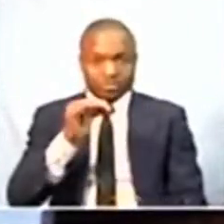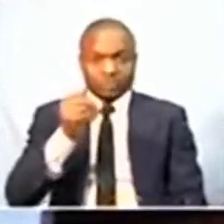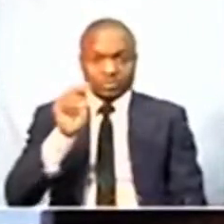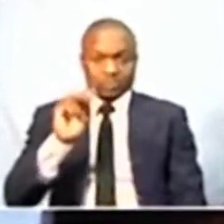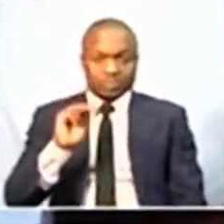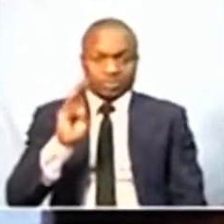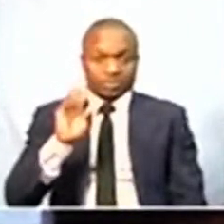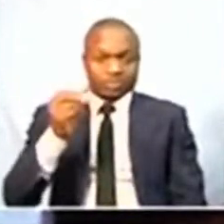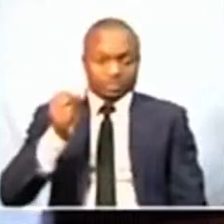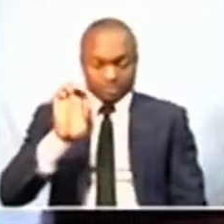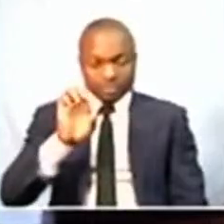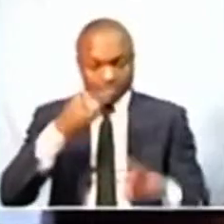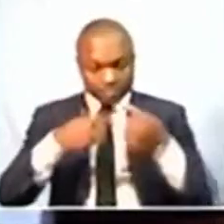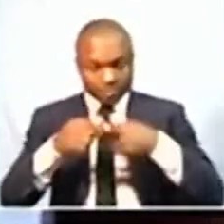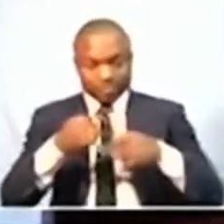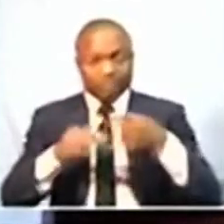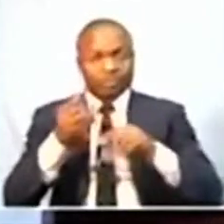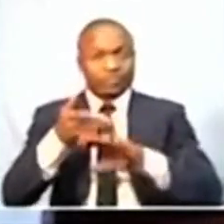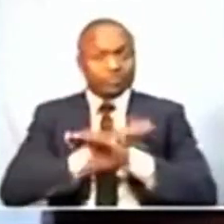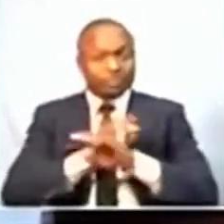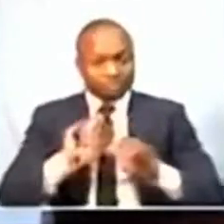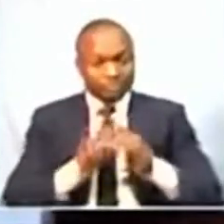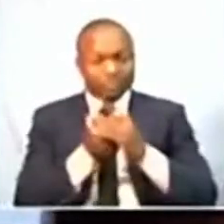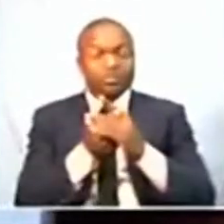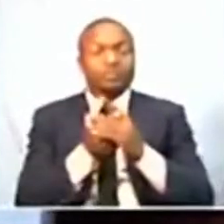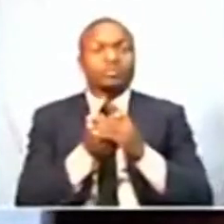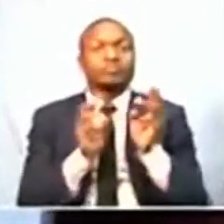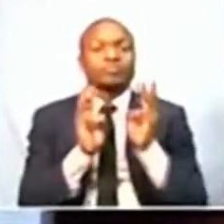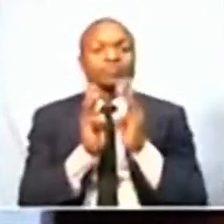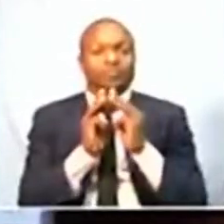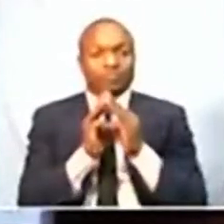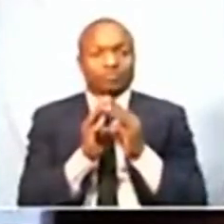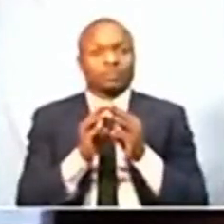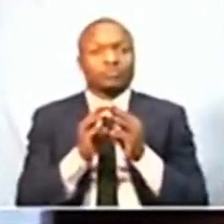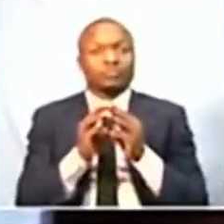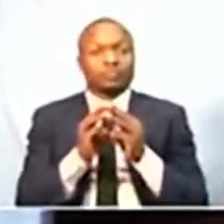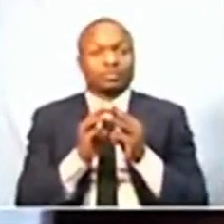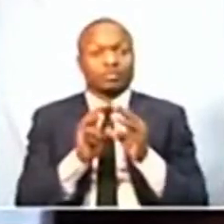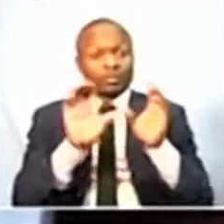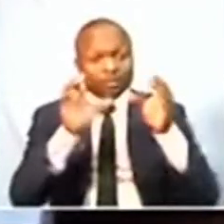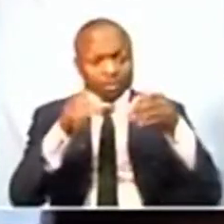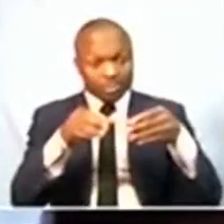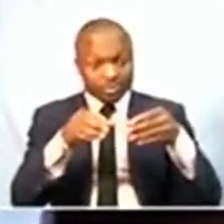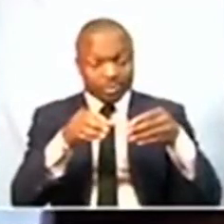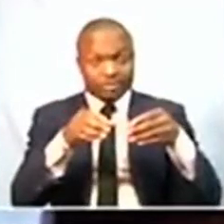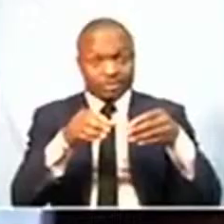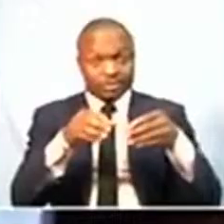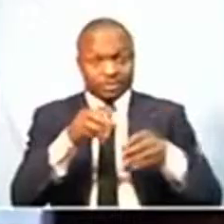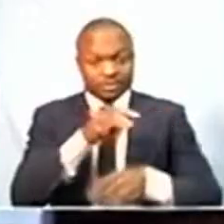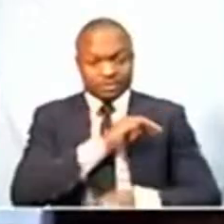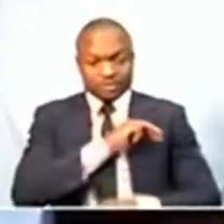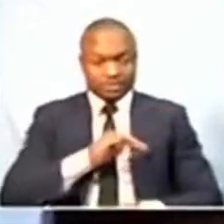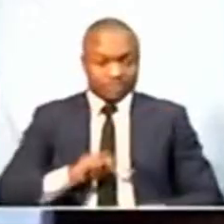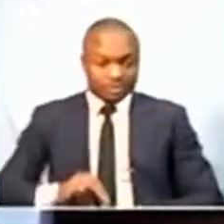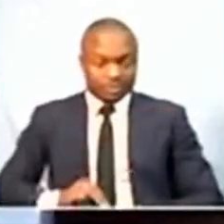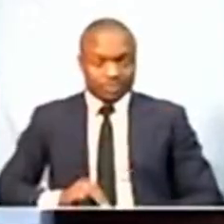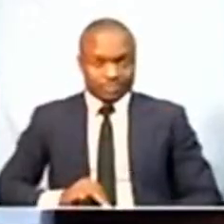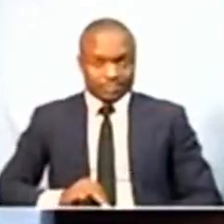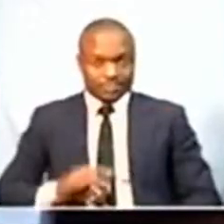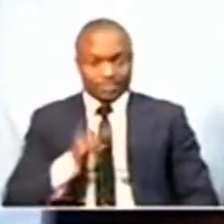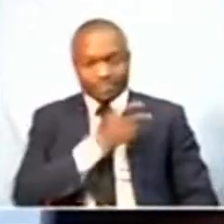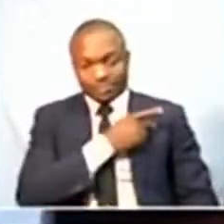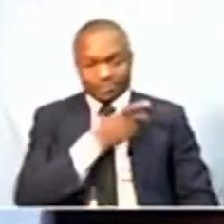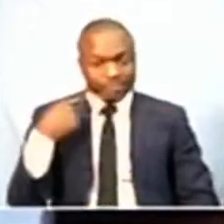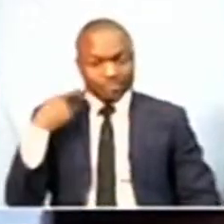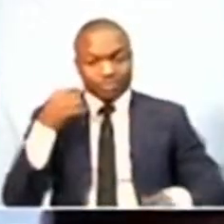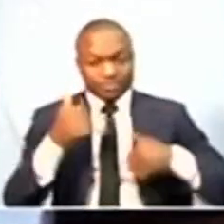way. Before we get down to our business, SIWANG'ANDU, members of Parliament enjoy the immunity in the House under Cap 12